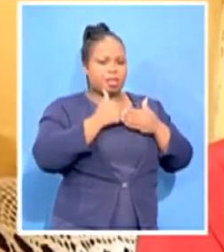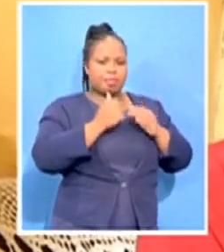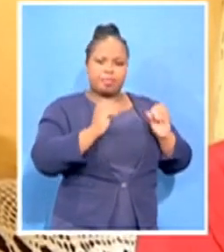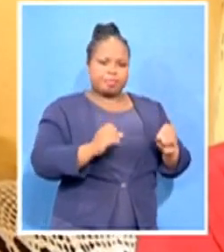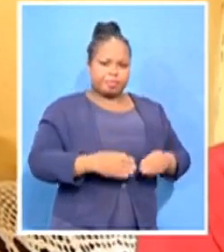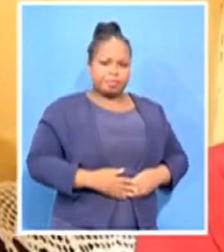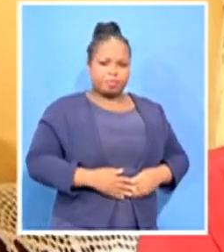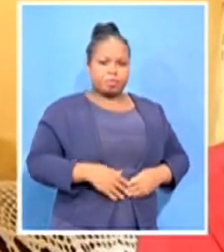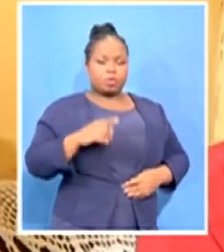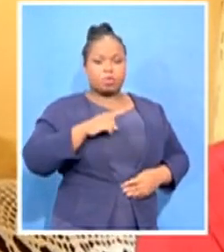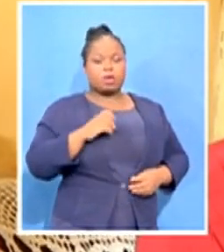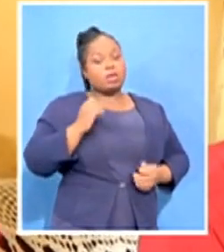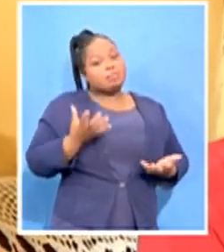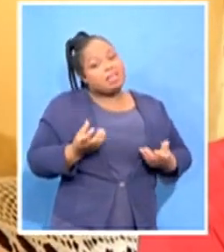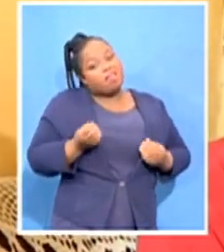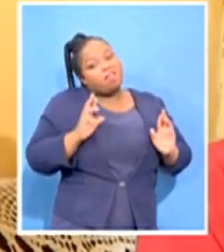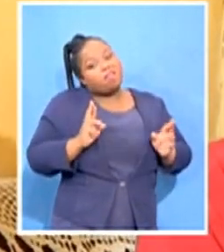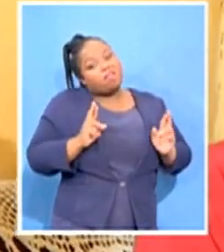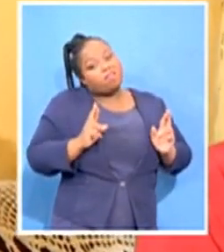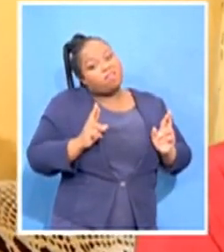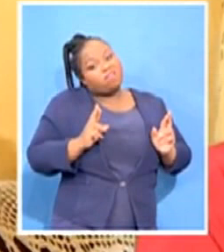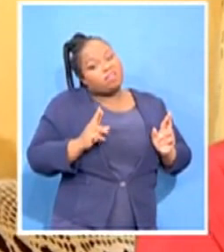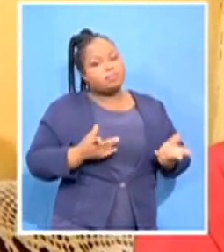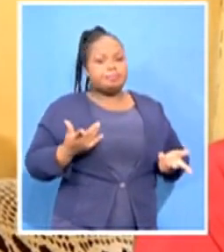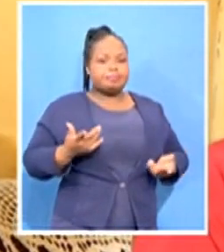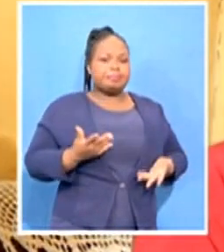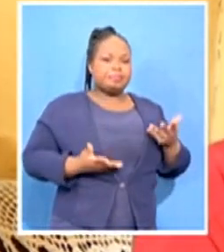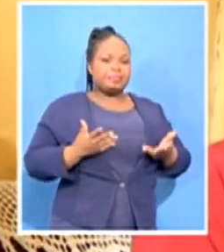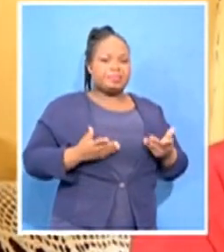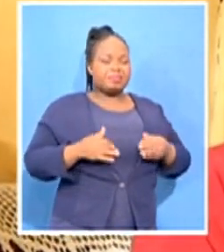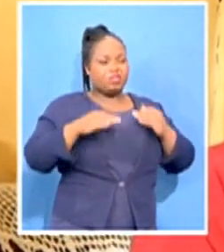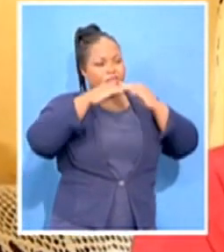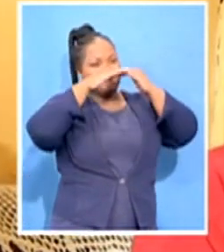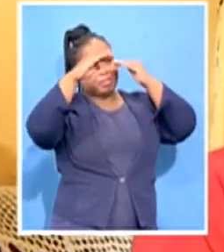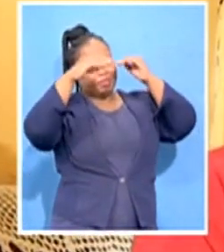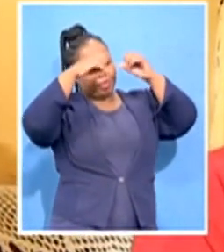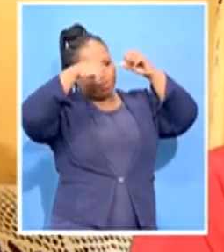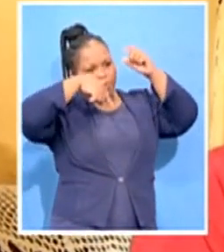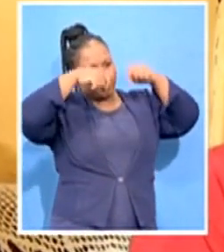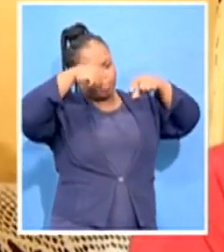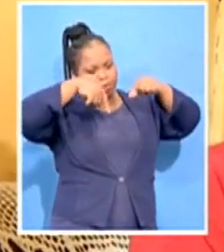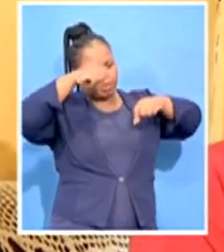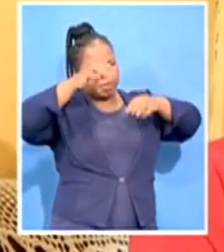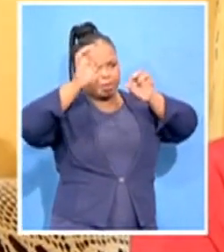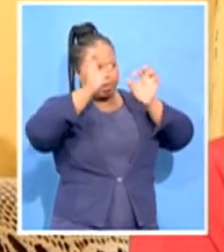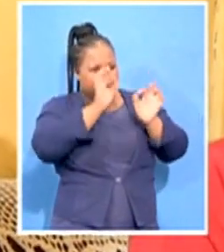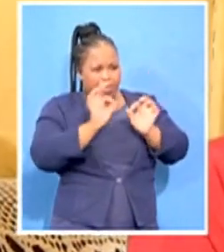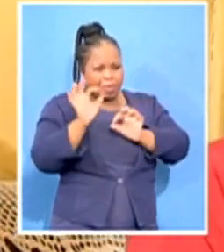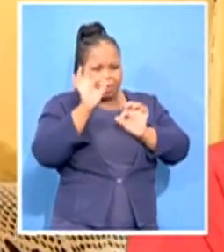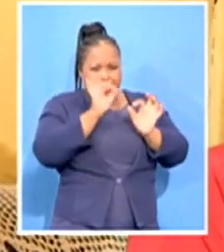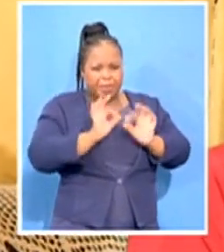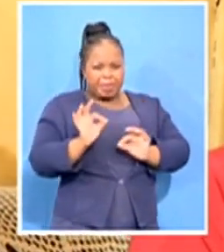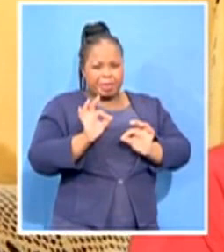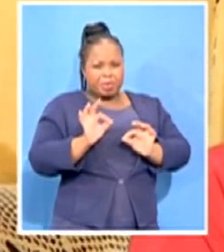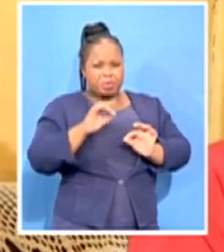substance which keeps on falling off from the roof, that dust like substance won't fall off anymore.